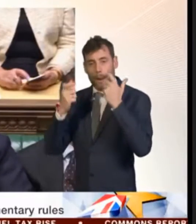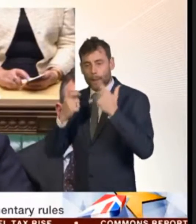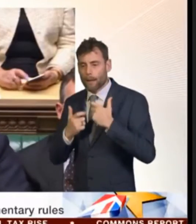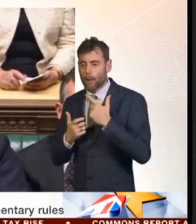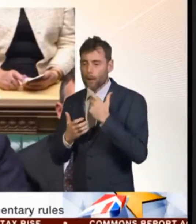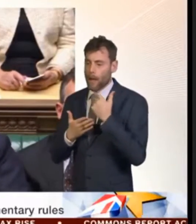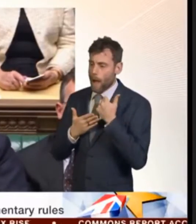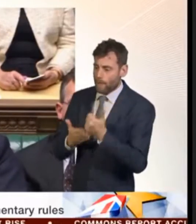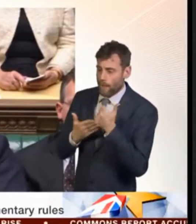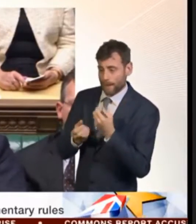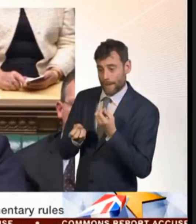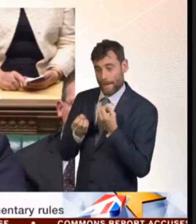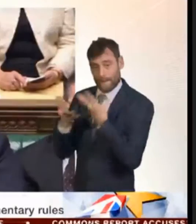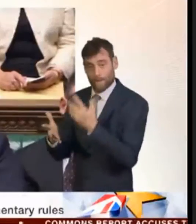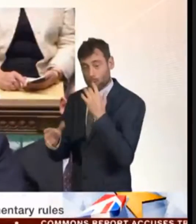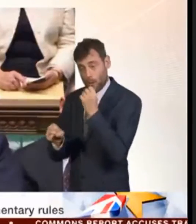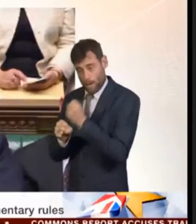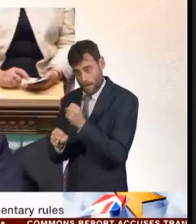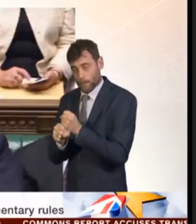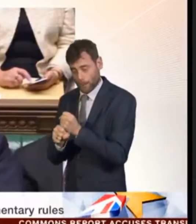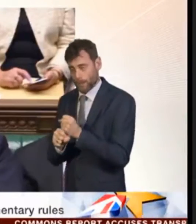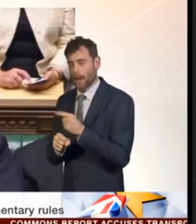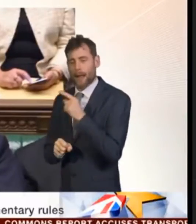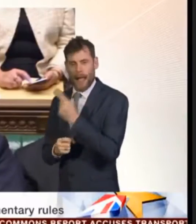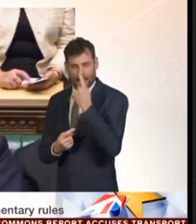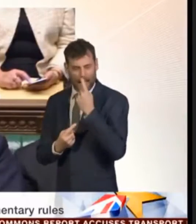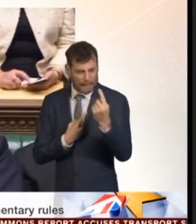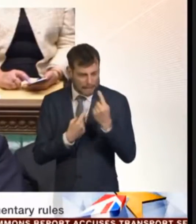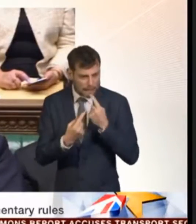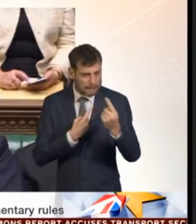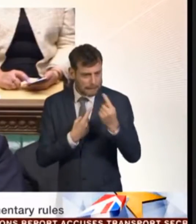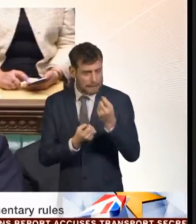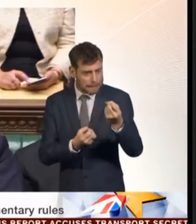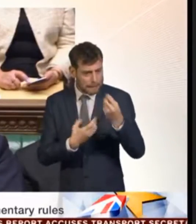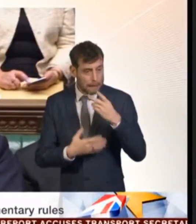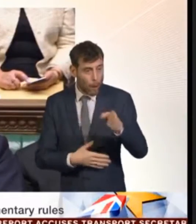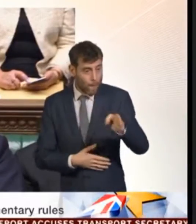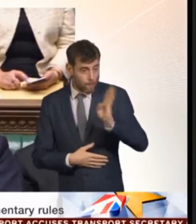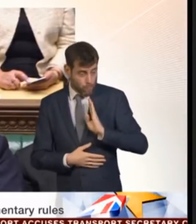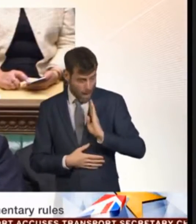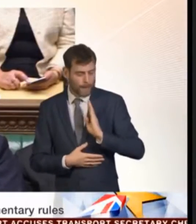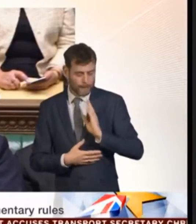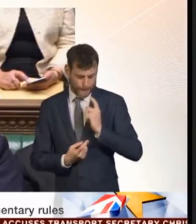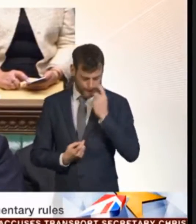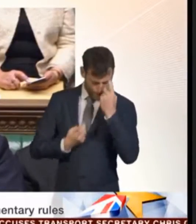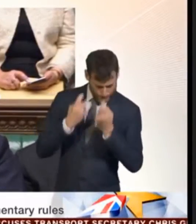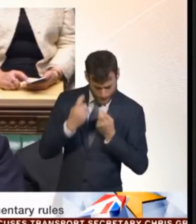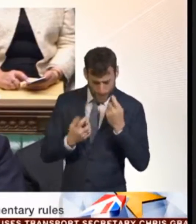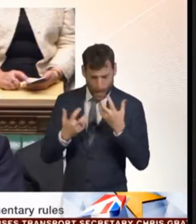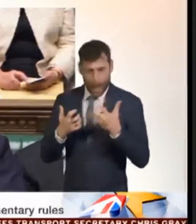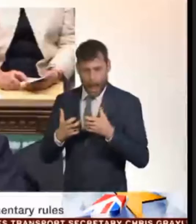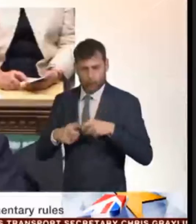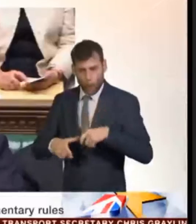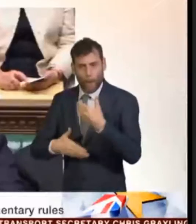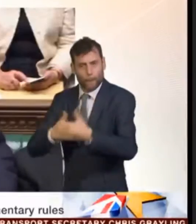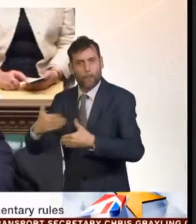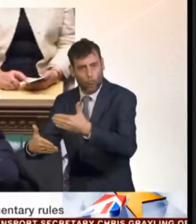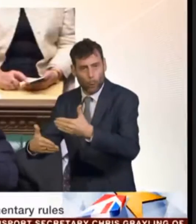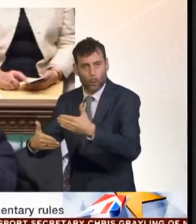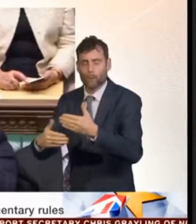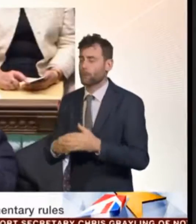conducted in the light of full and frank legal advice. This is a fundamental principle of the rule of